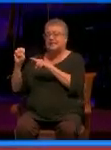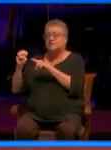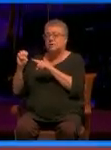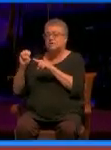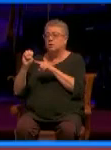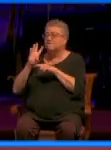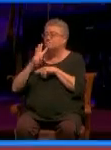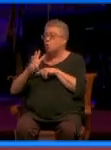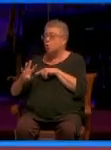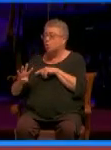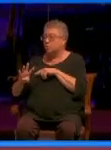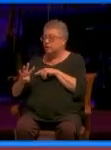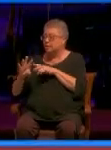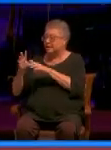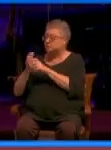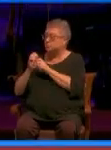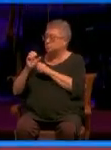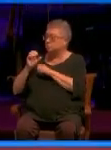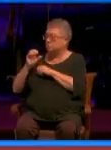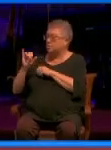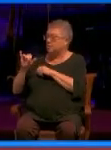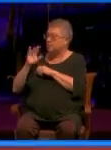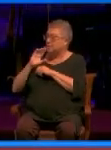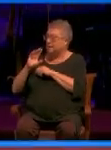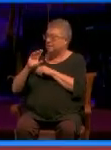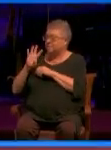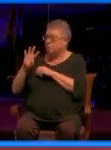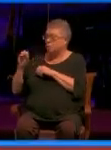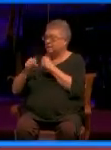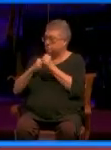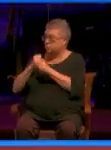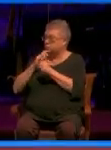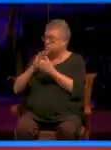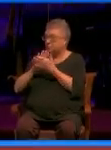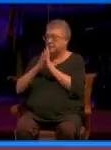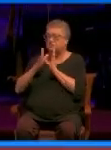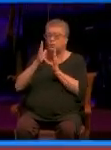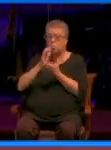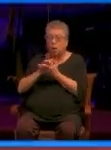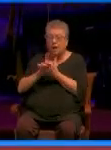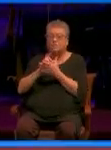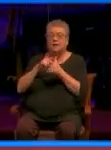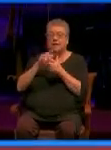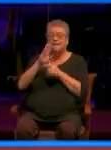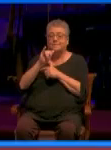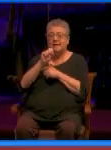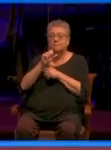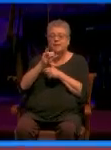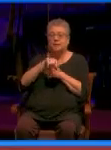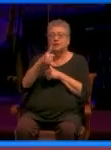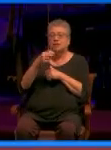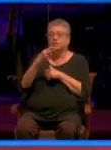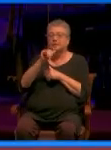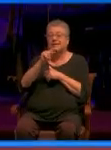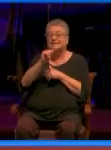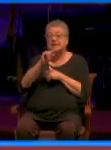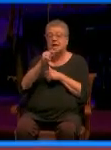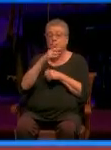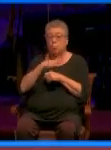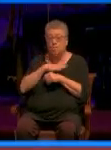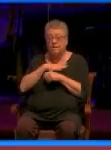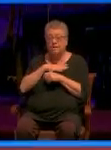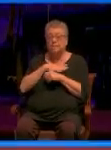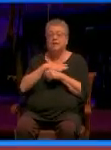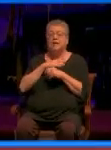years old, he took Judith, the daughter of Beerah, the Hittite, to be his wife, and Basemath, the daughter of Elon, the Hittite, and they